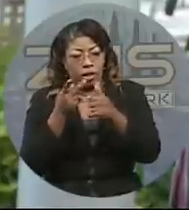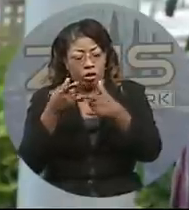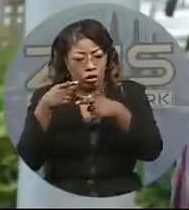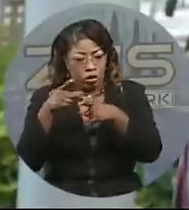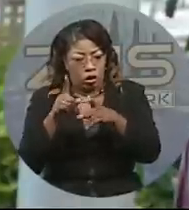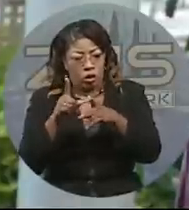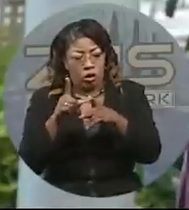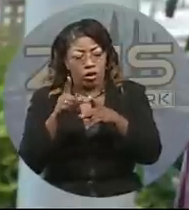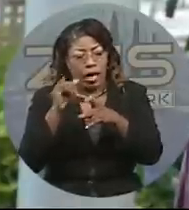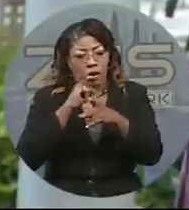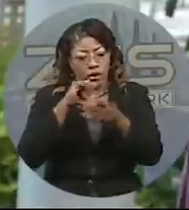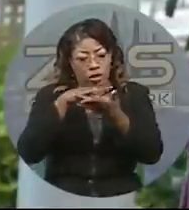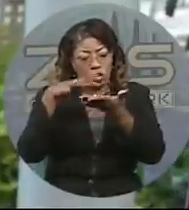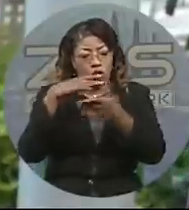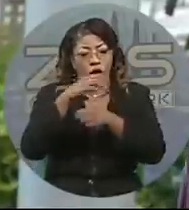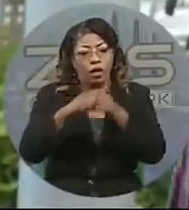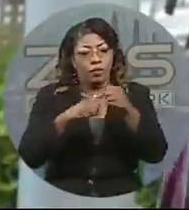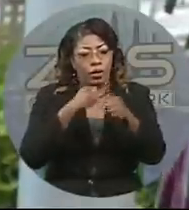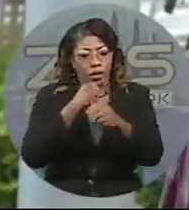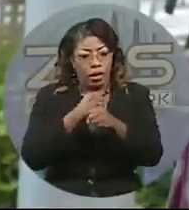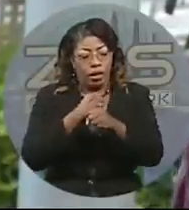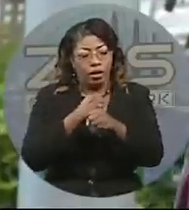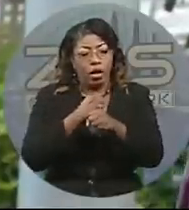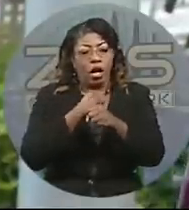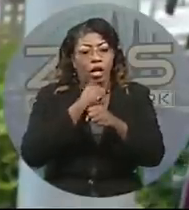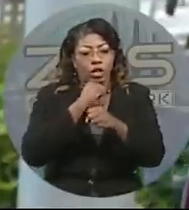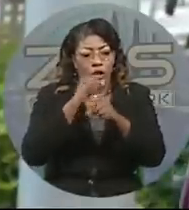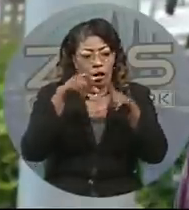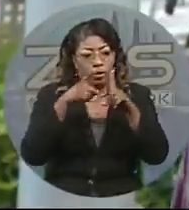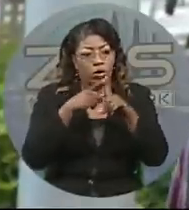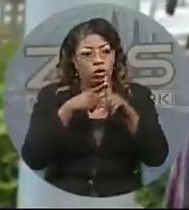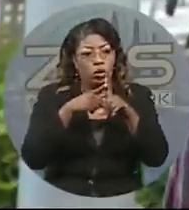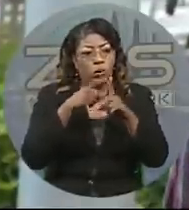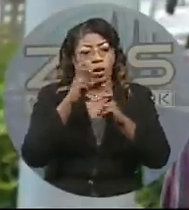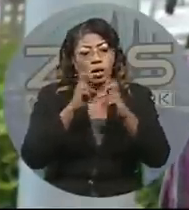was in the Student of the Year competition and I wasn't able to compete in the spelling bee.